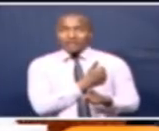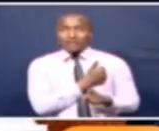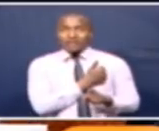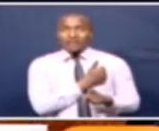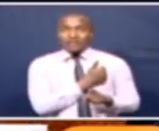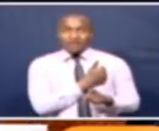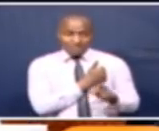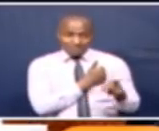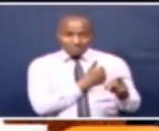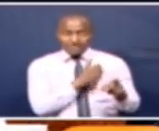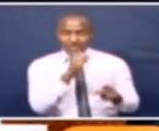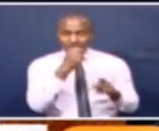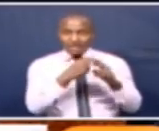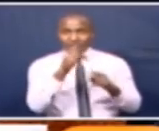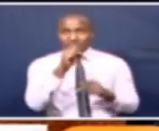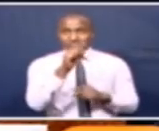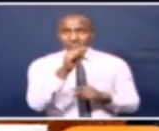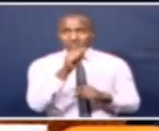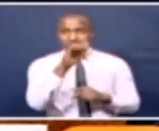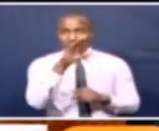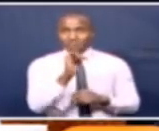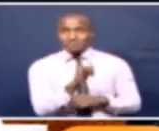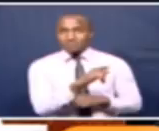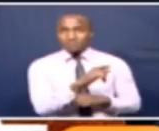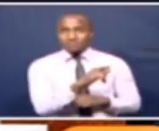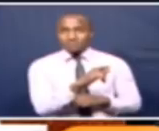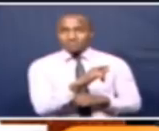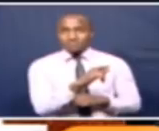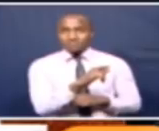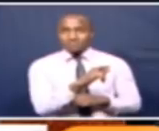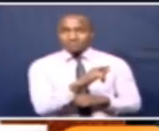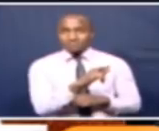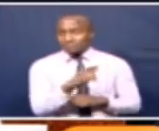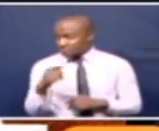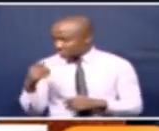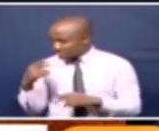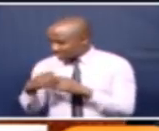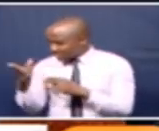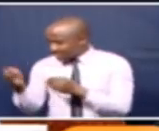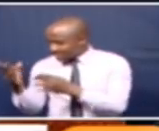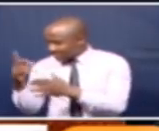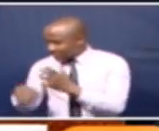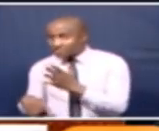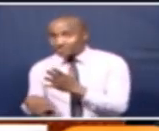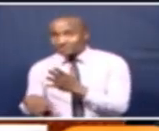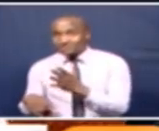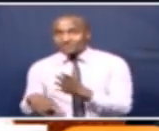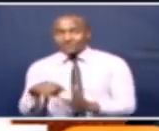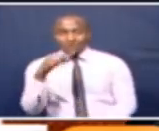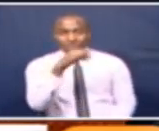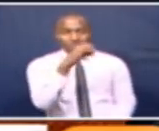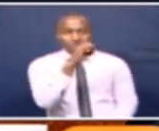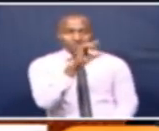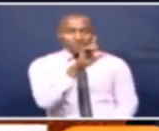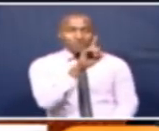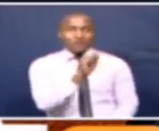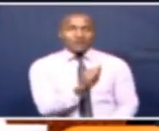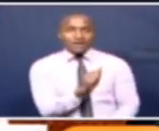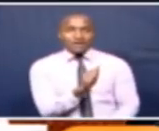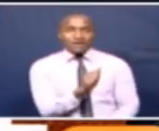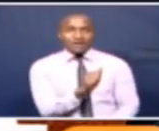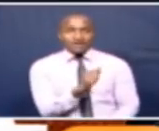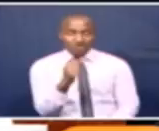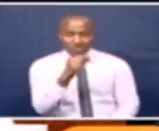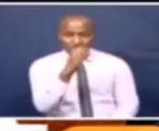Anyolo Mwaka. Okay. And you, what did they call you? I. Just Golda. Just I preferred Golda. It when they called me Golda.